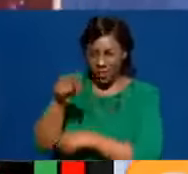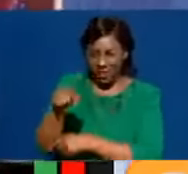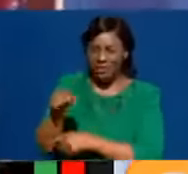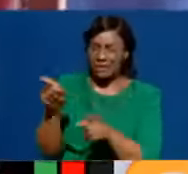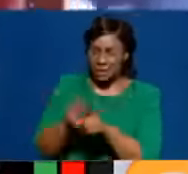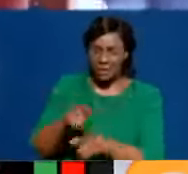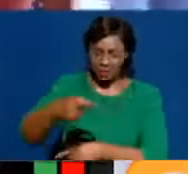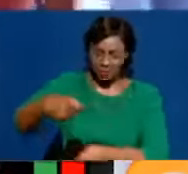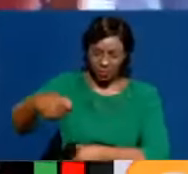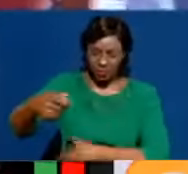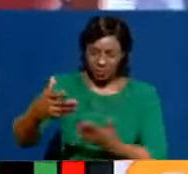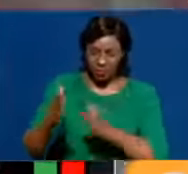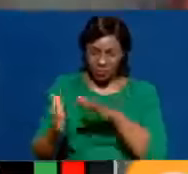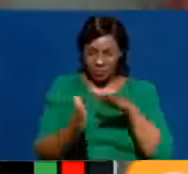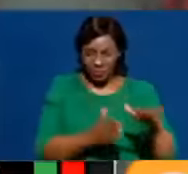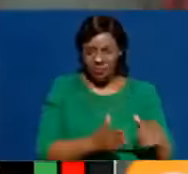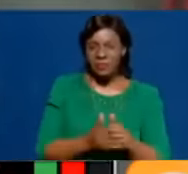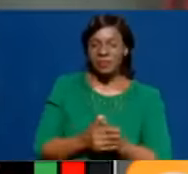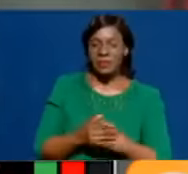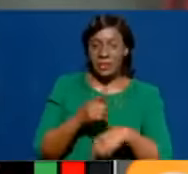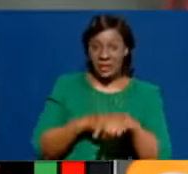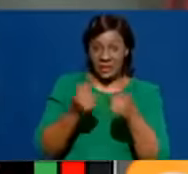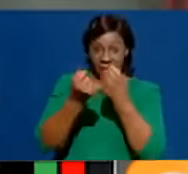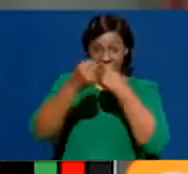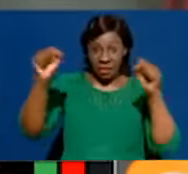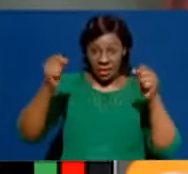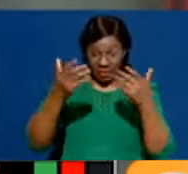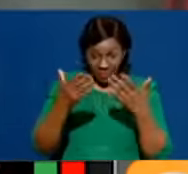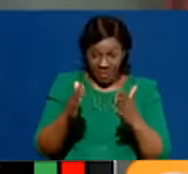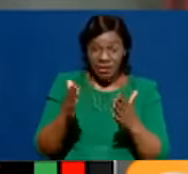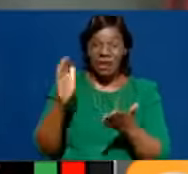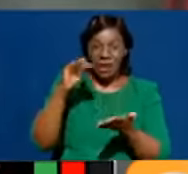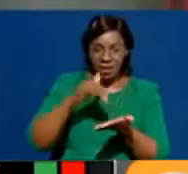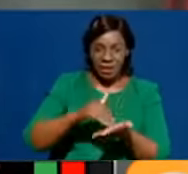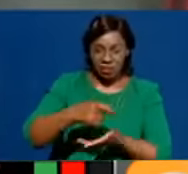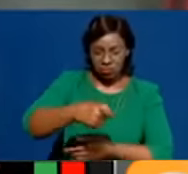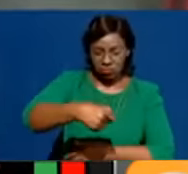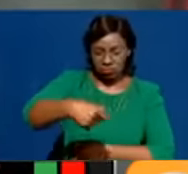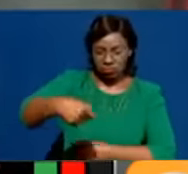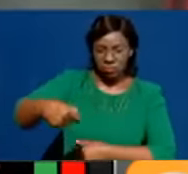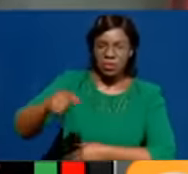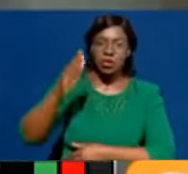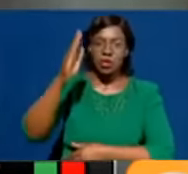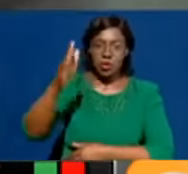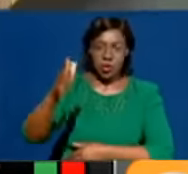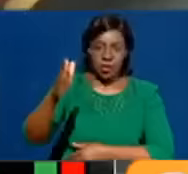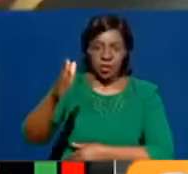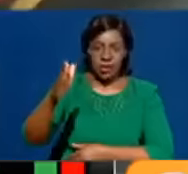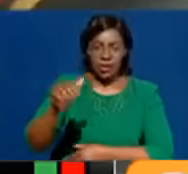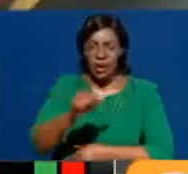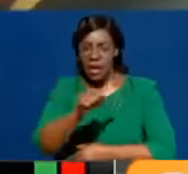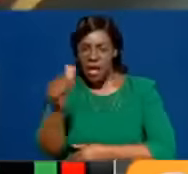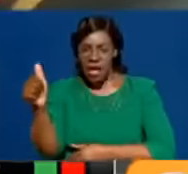After the president is done, he will then sign the oath of due